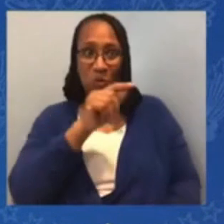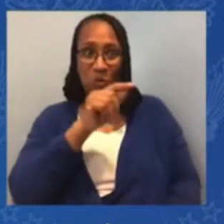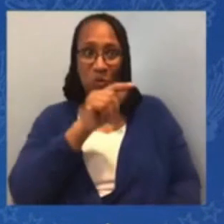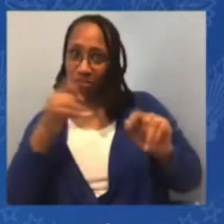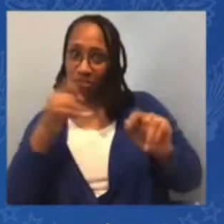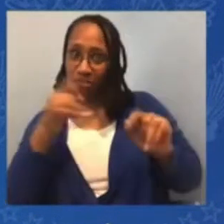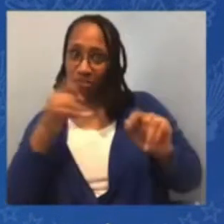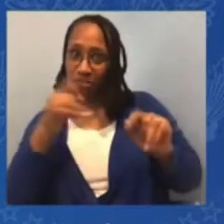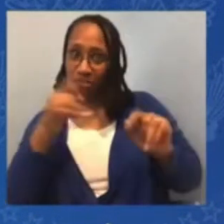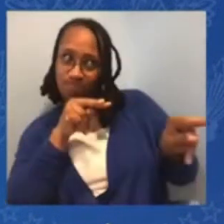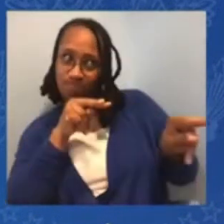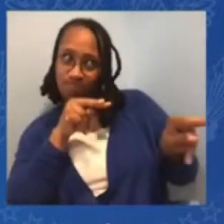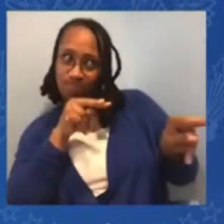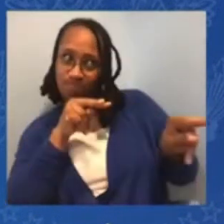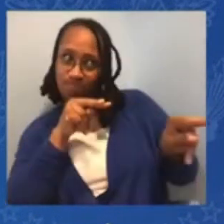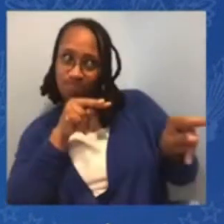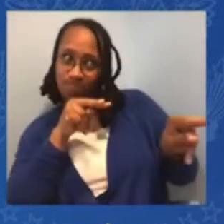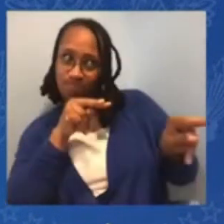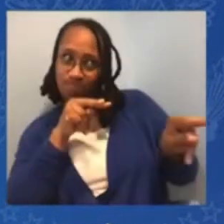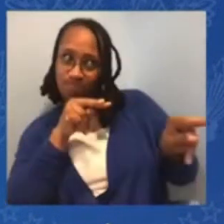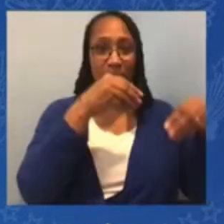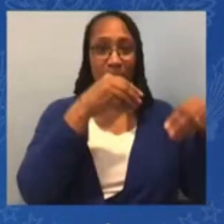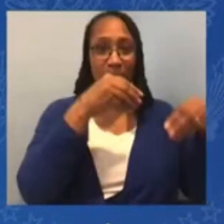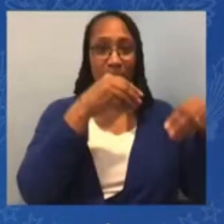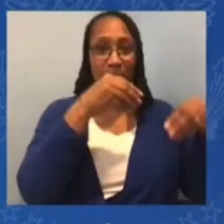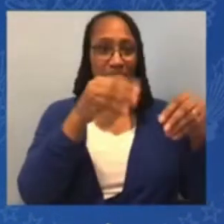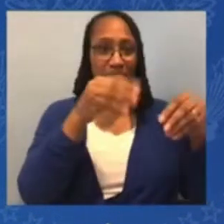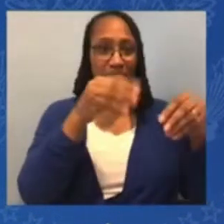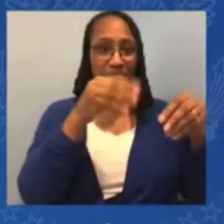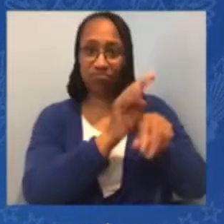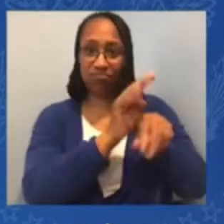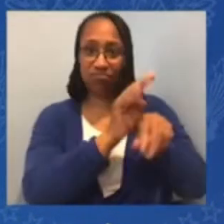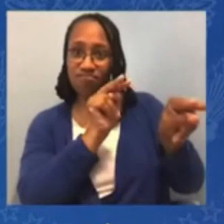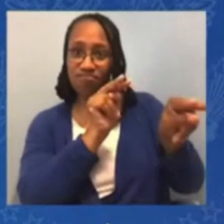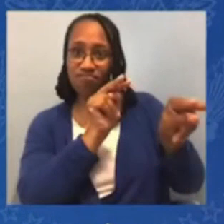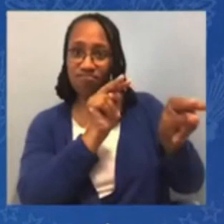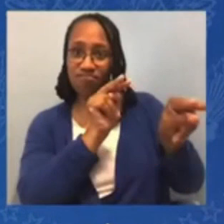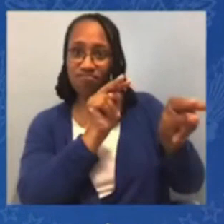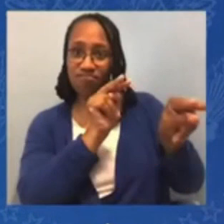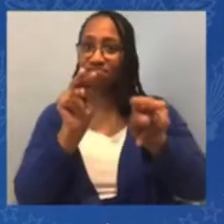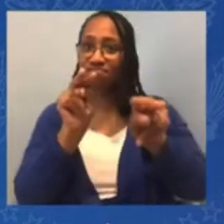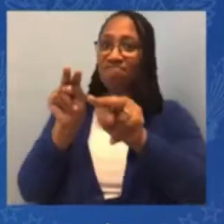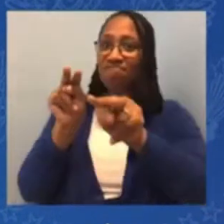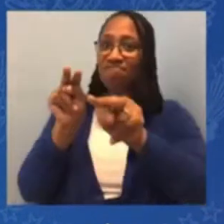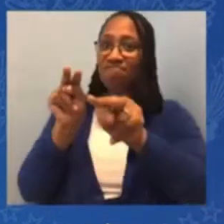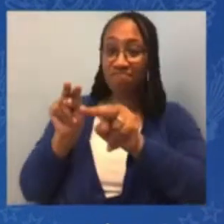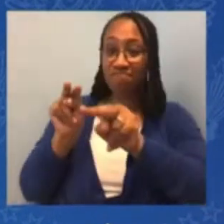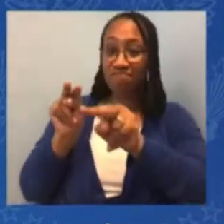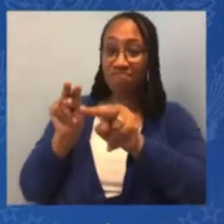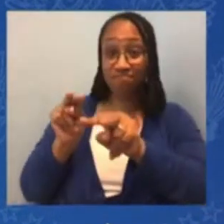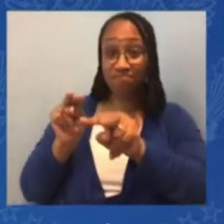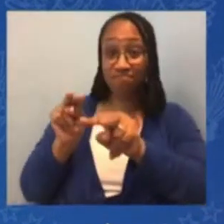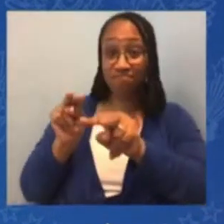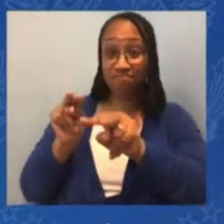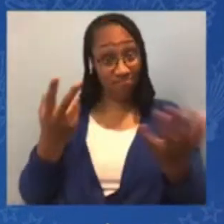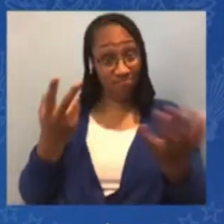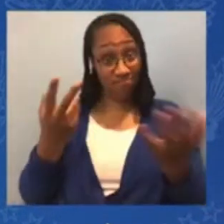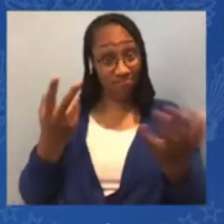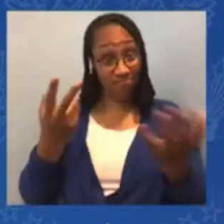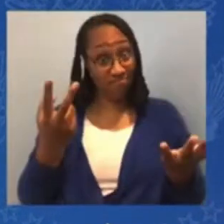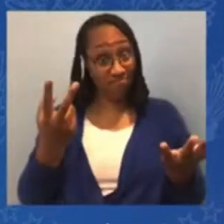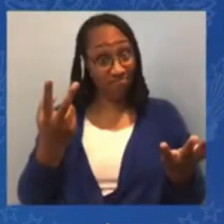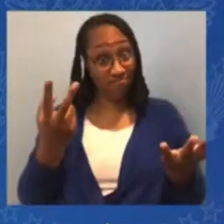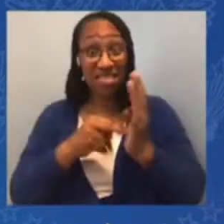at the beginning, they've turned their pain into purpose. You turned your cause into reality. I